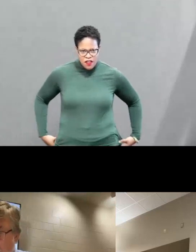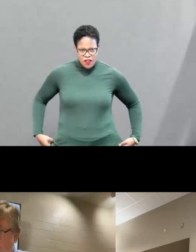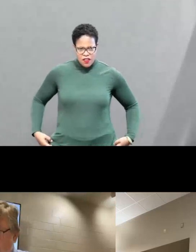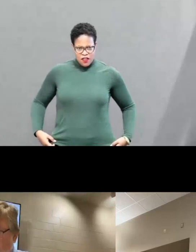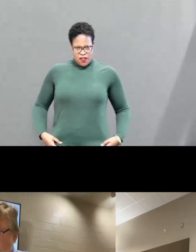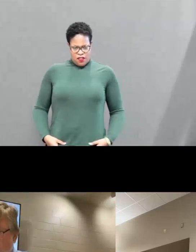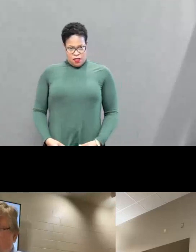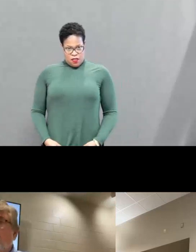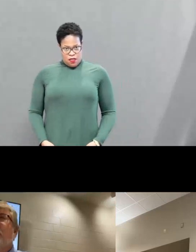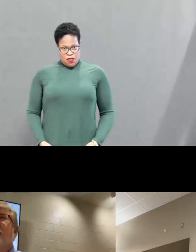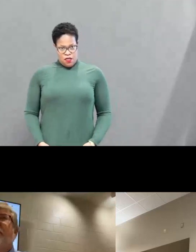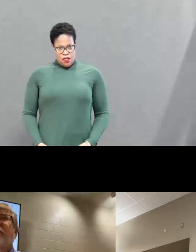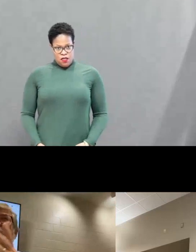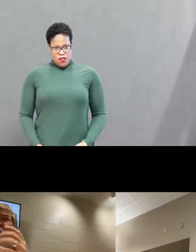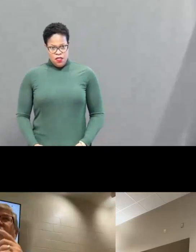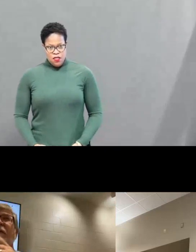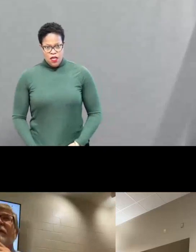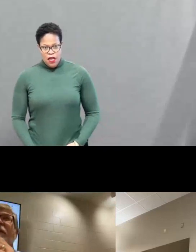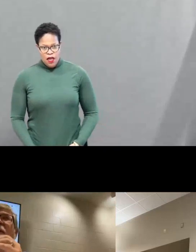Kevin?